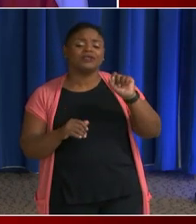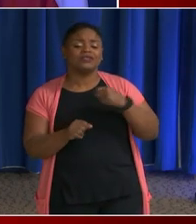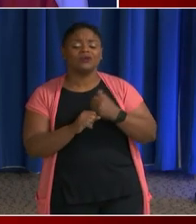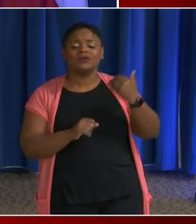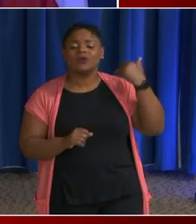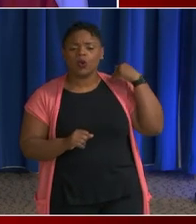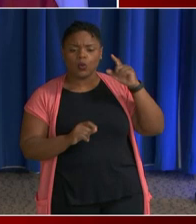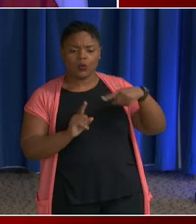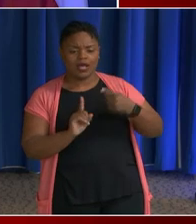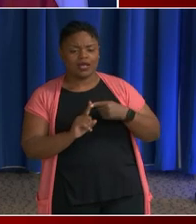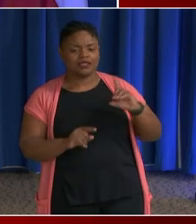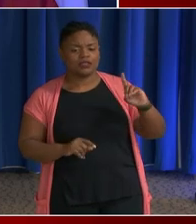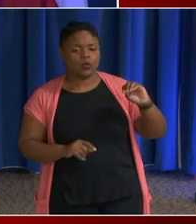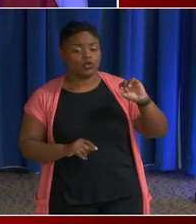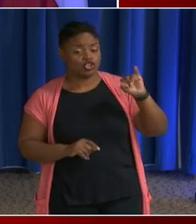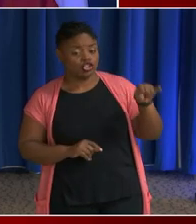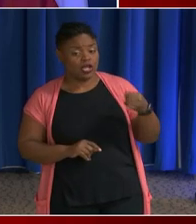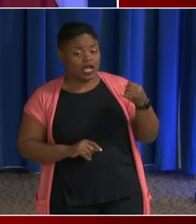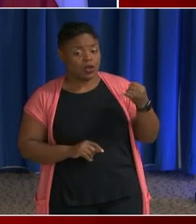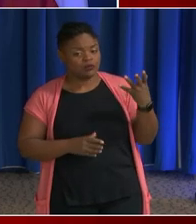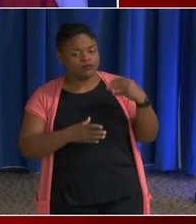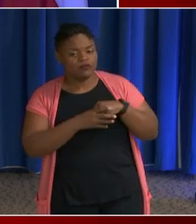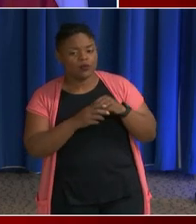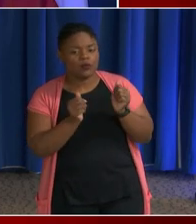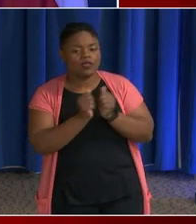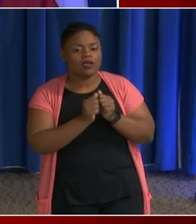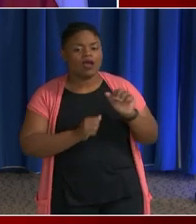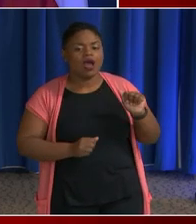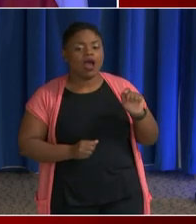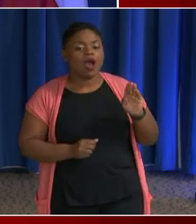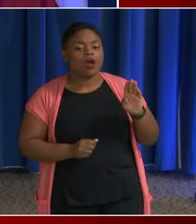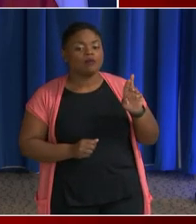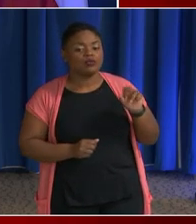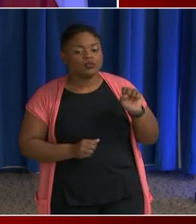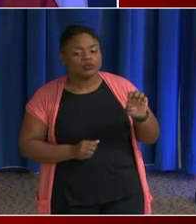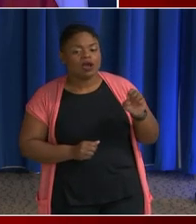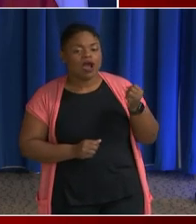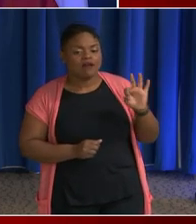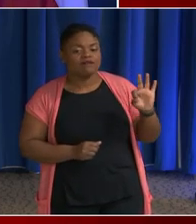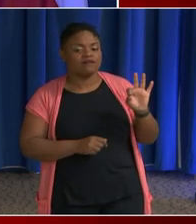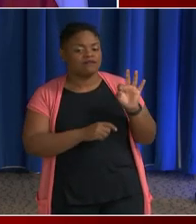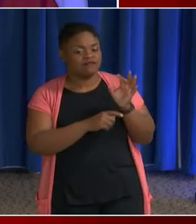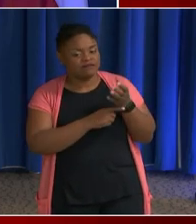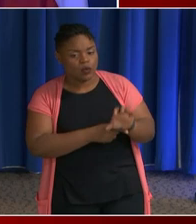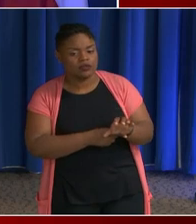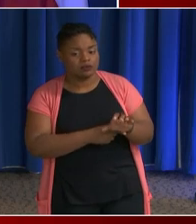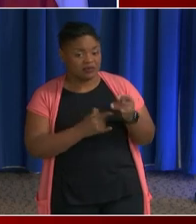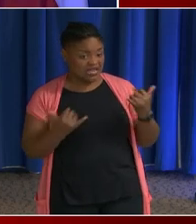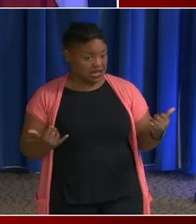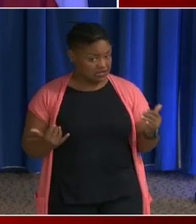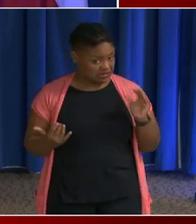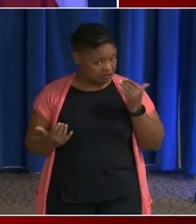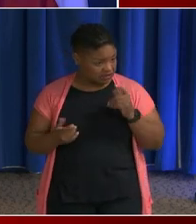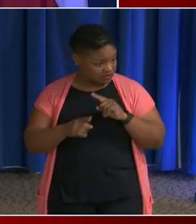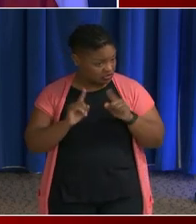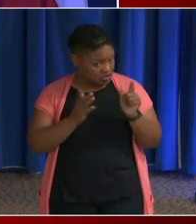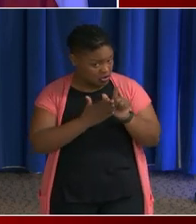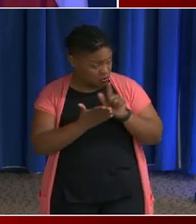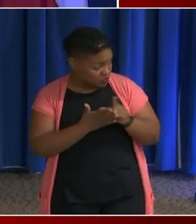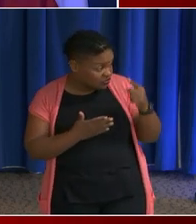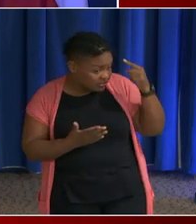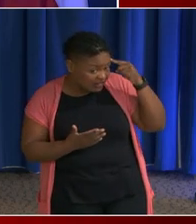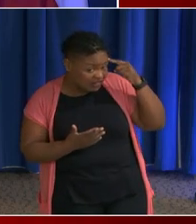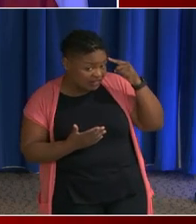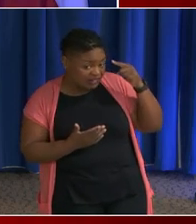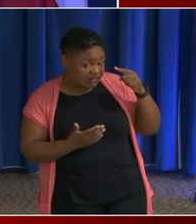got involved and there was use of force issues, a lot of reforms were proposed? I mean, is this a different moment? Do you think DC went through,